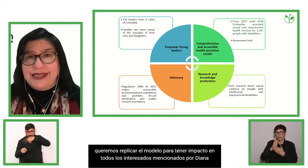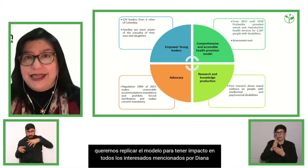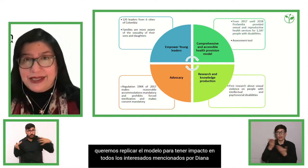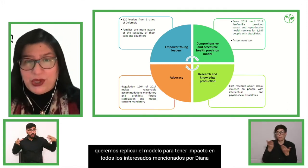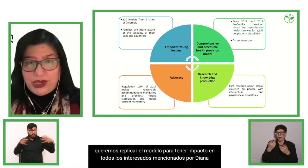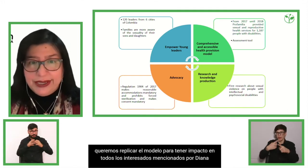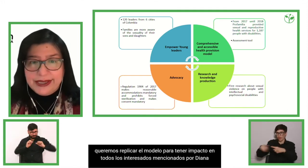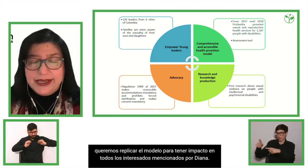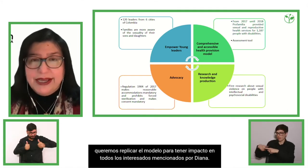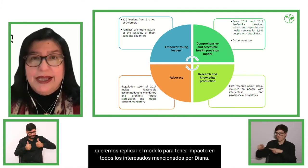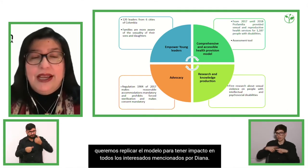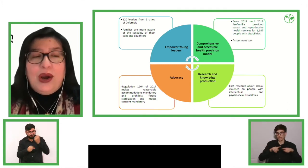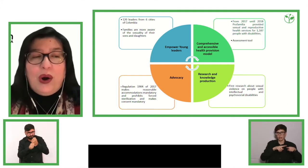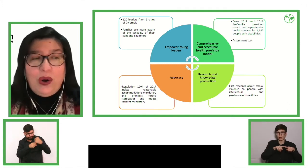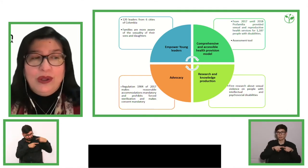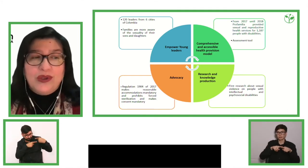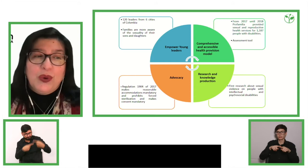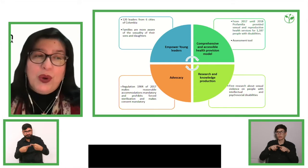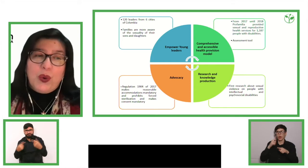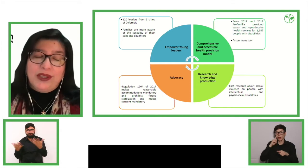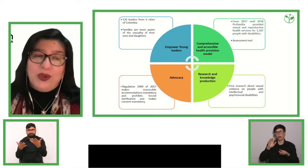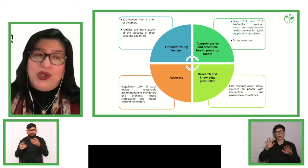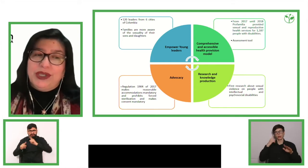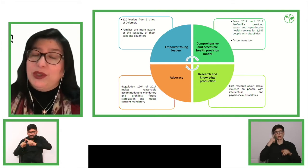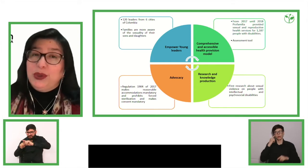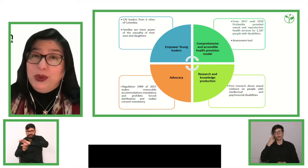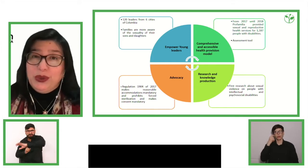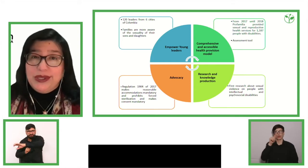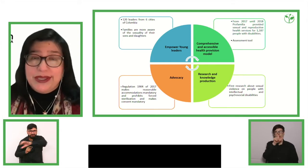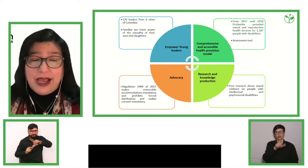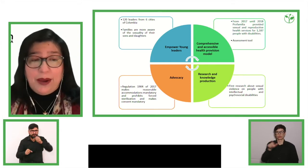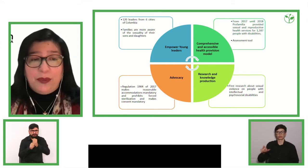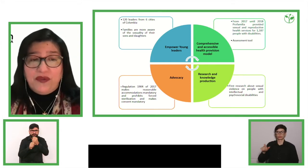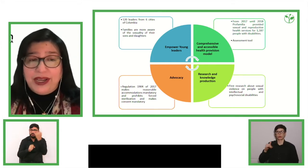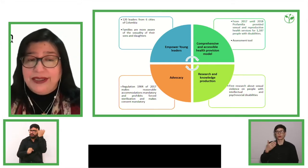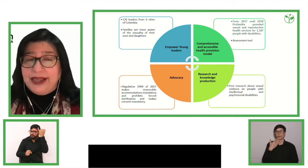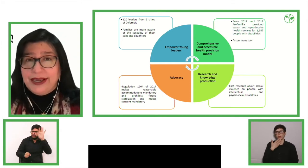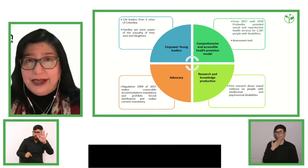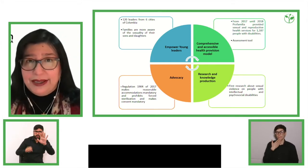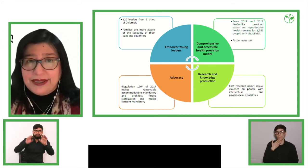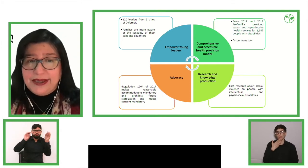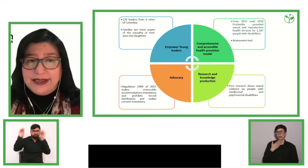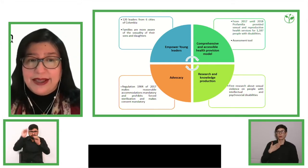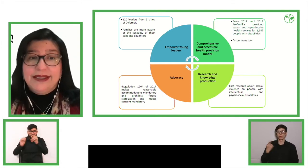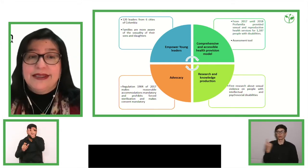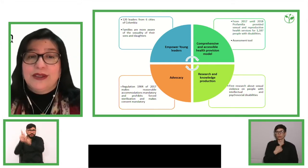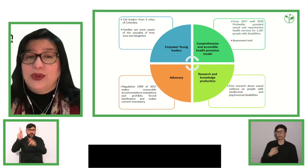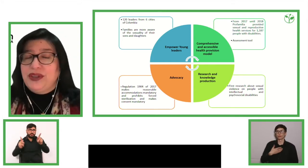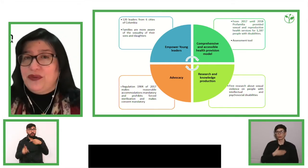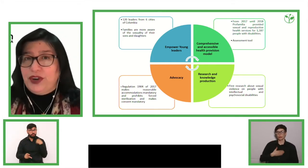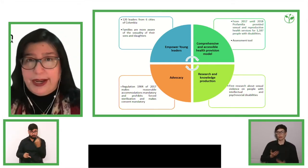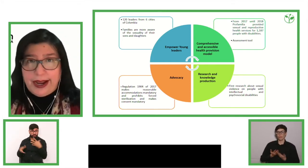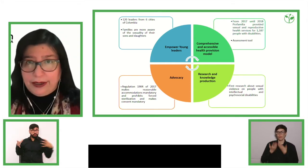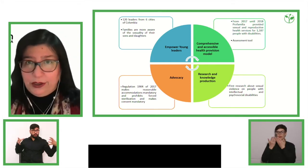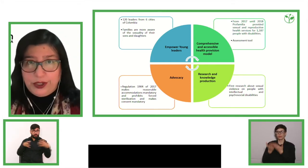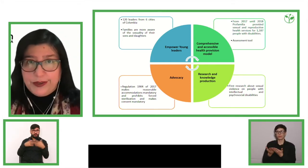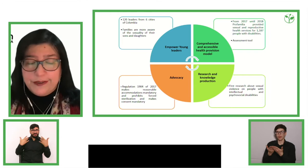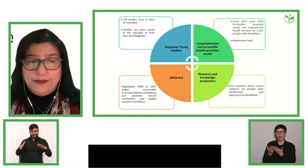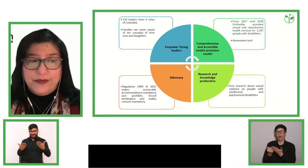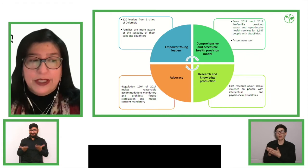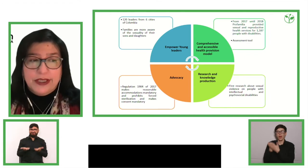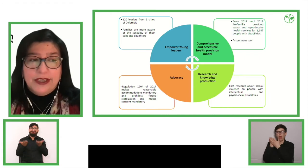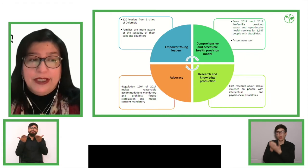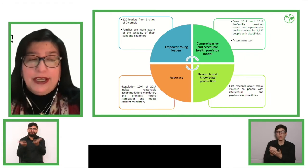last 6 years. Also, años, we want to share tools and provide technical assistance,